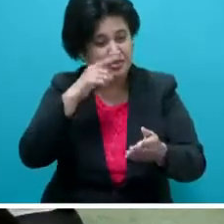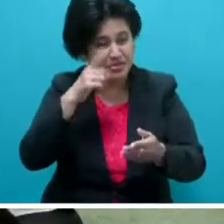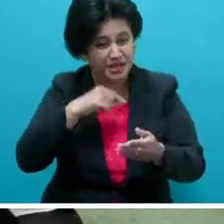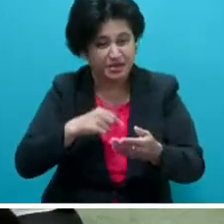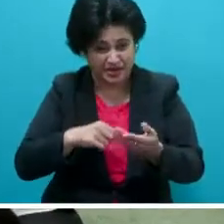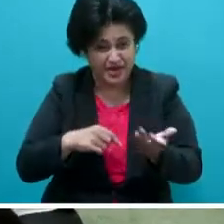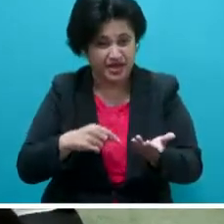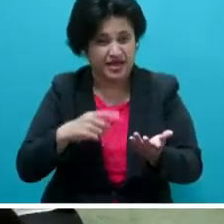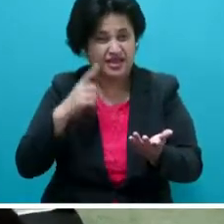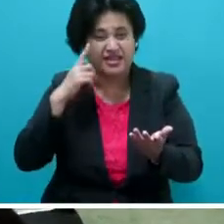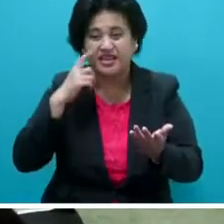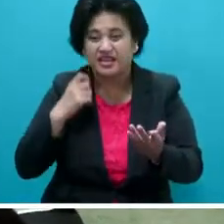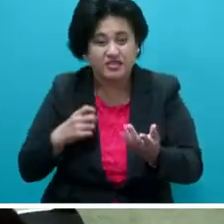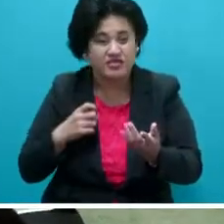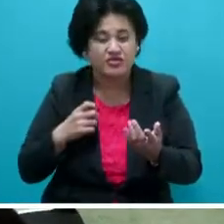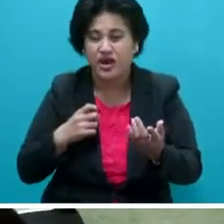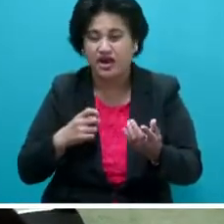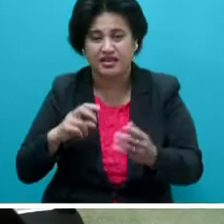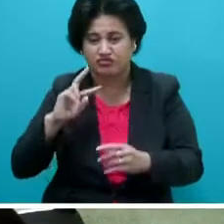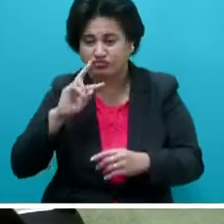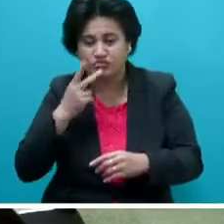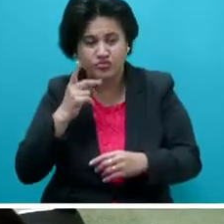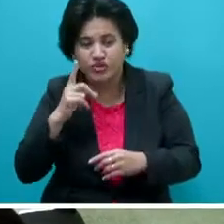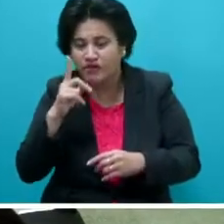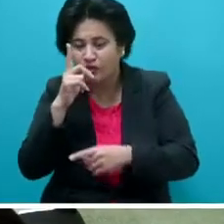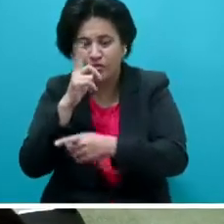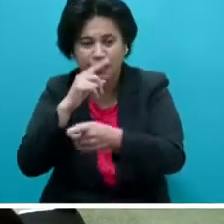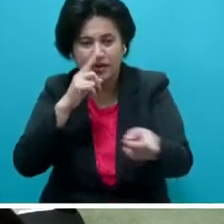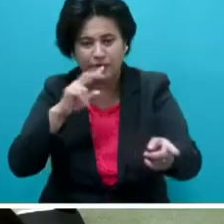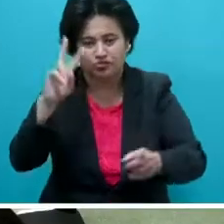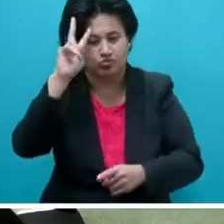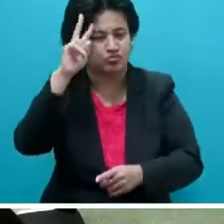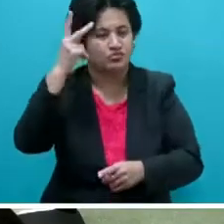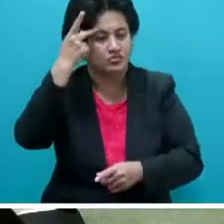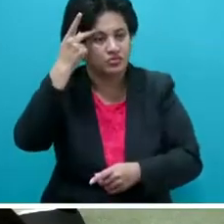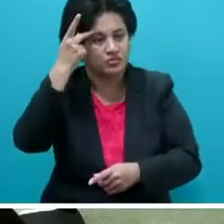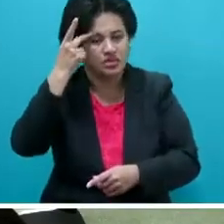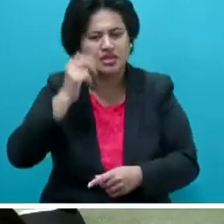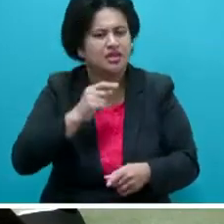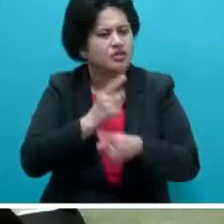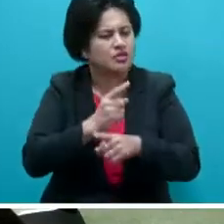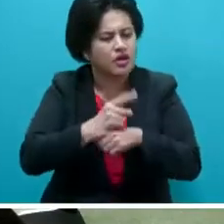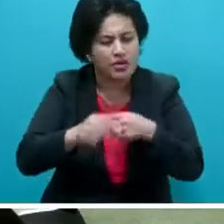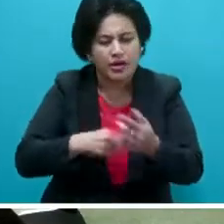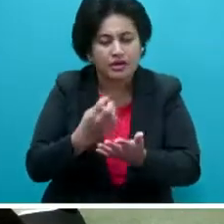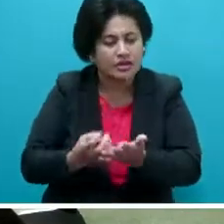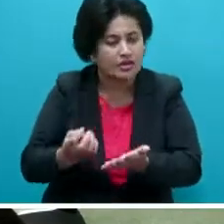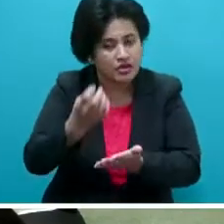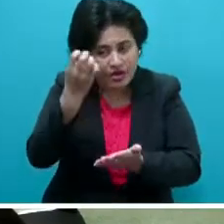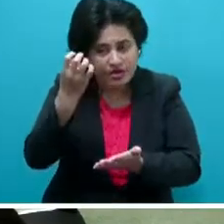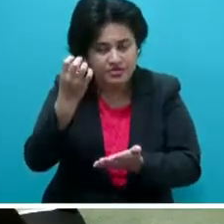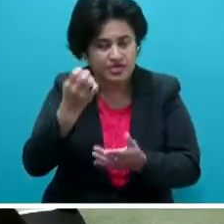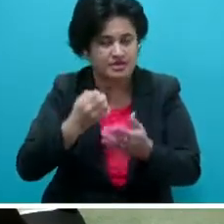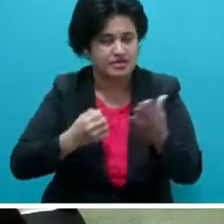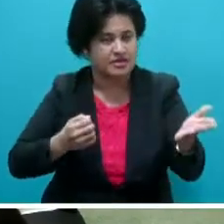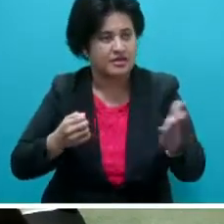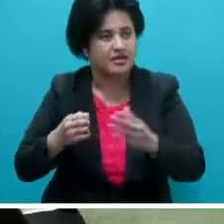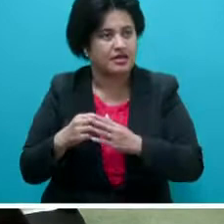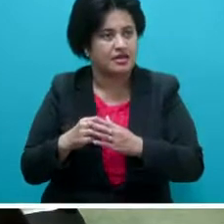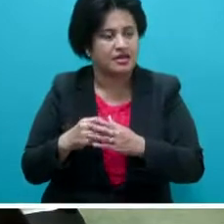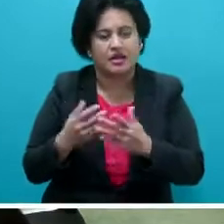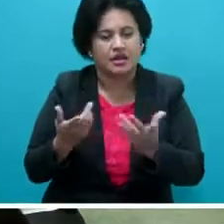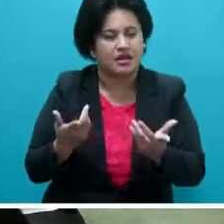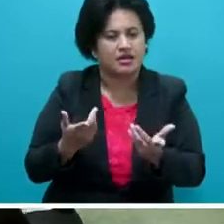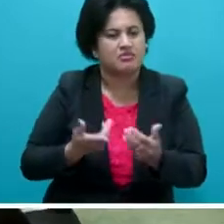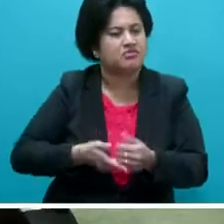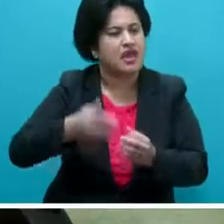confidence. Mr. Speaker, sir, they don't understand. When they talk about economic analysis, Honorable Bulitavu talked about, etc., about the economy, at no stage